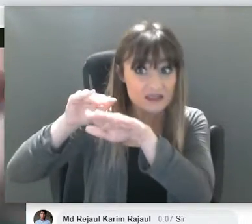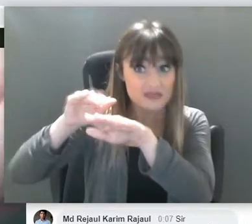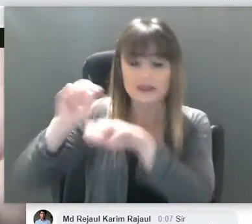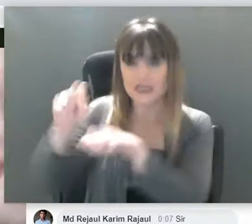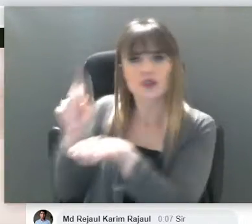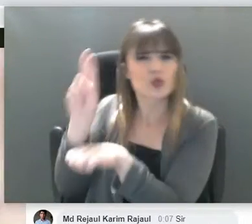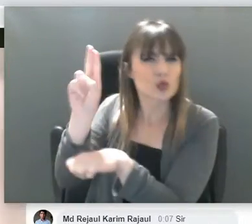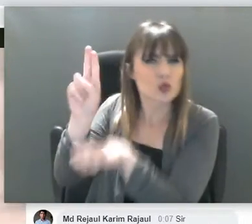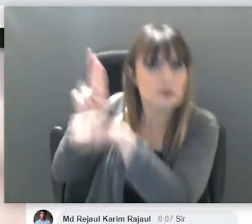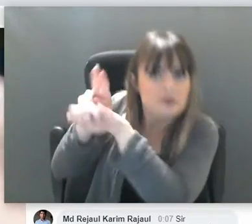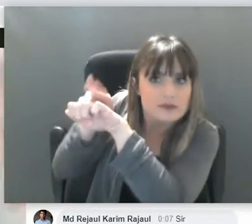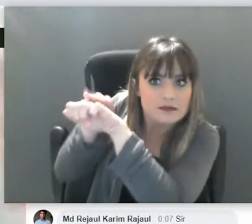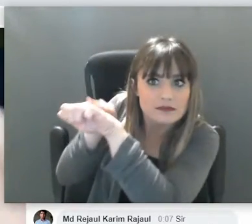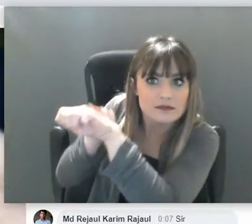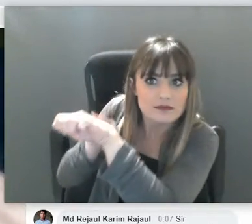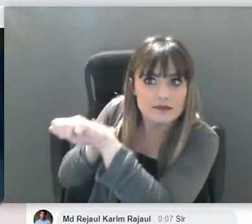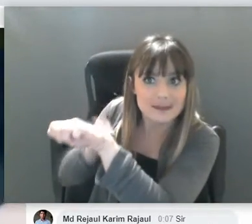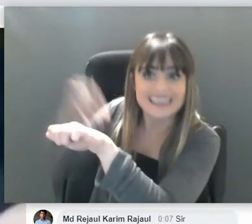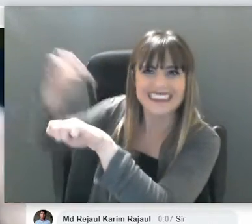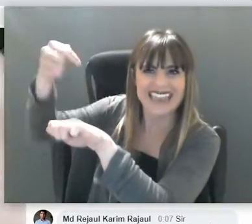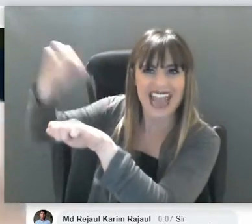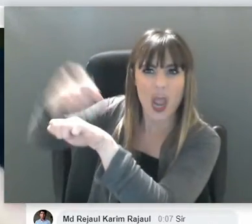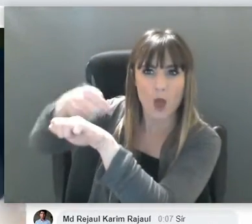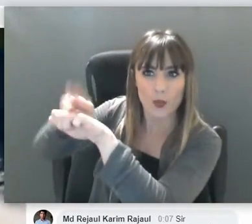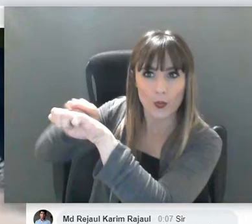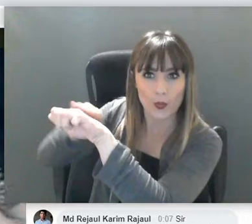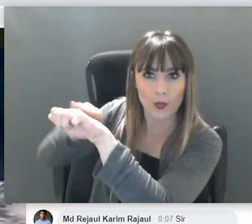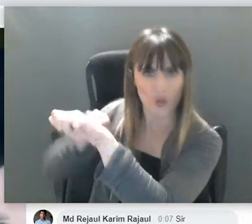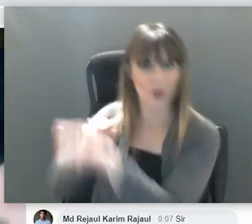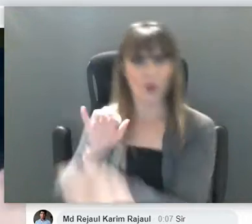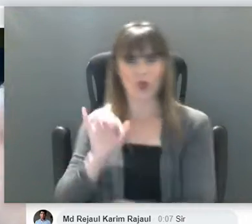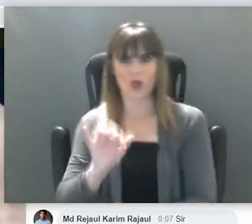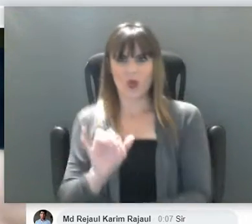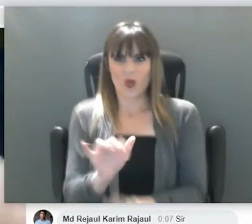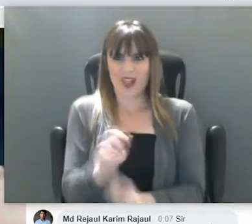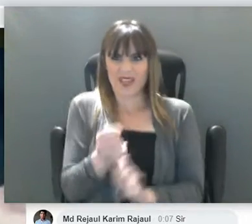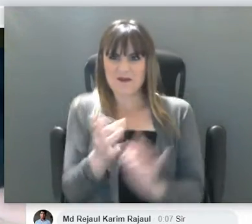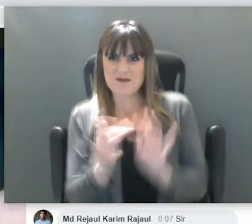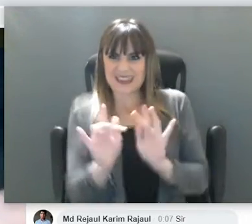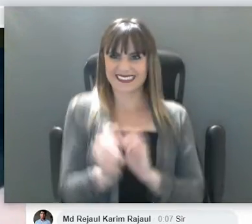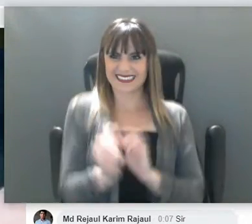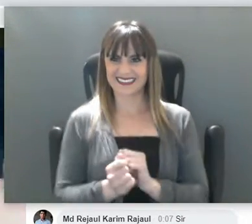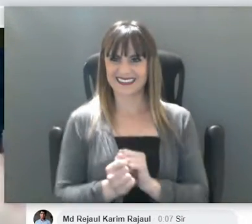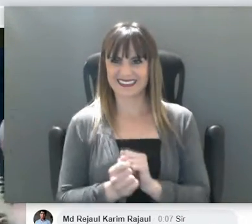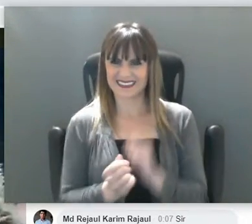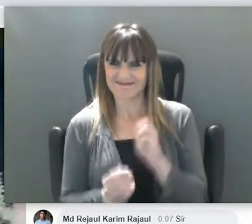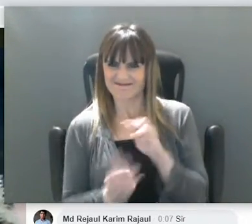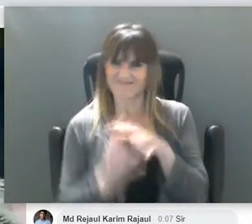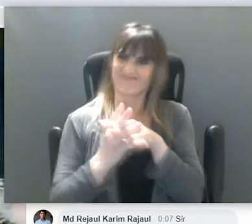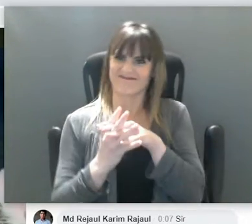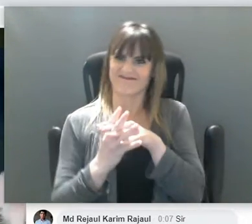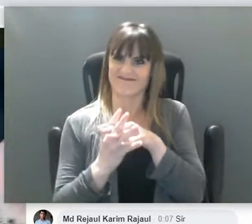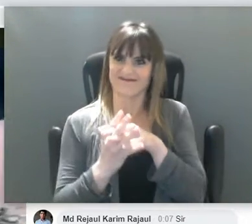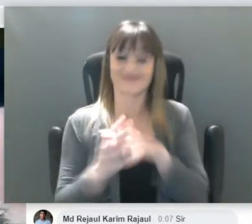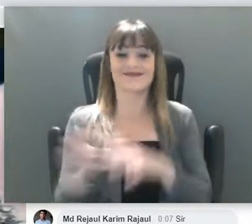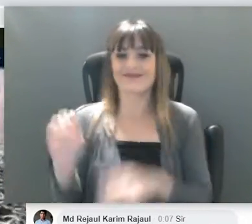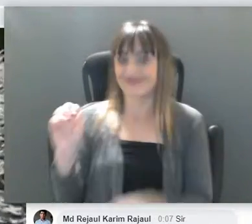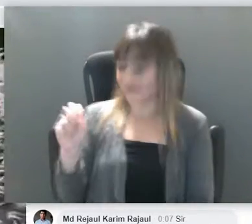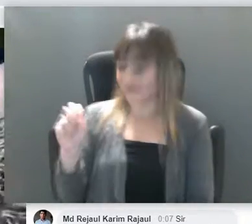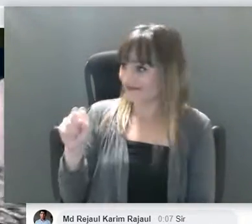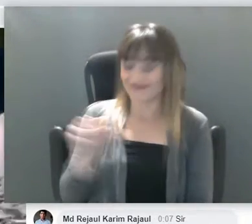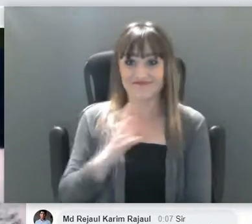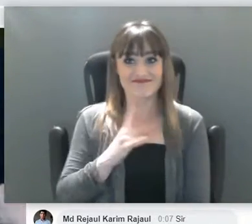Yep, just down her spines there, down Oh, her so quills. They're kind of prickly. Yep. Oh my goodness, you guys, that is so cool.